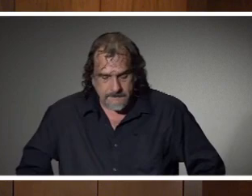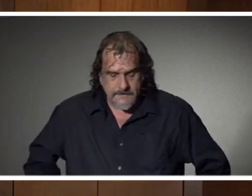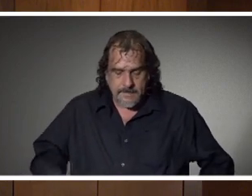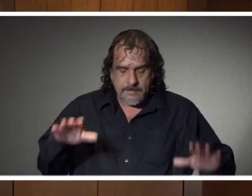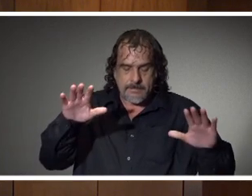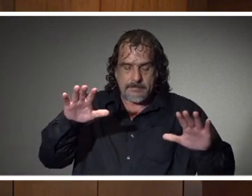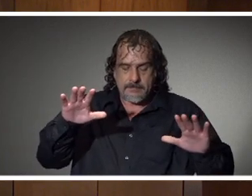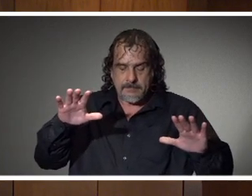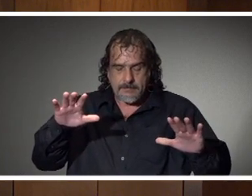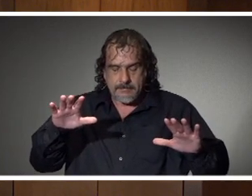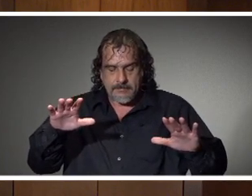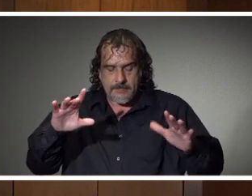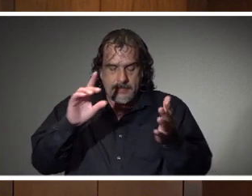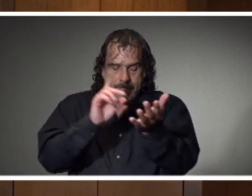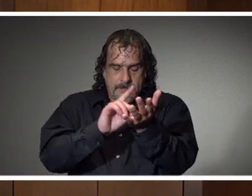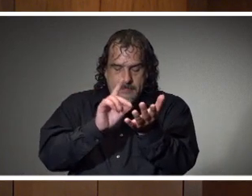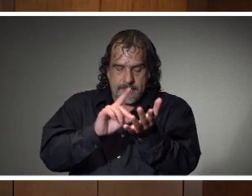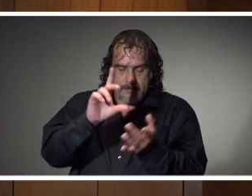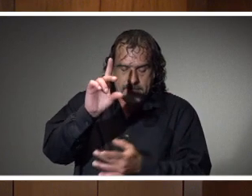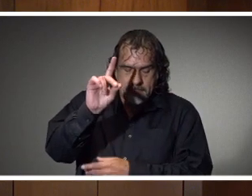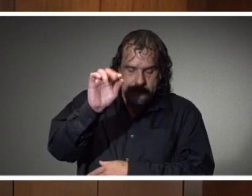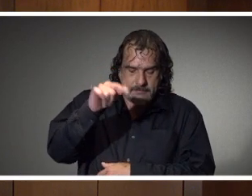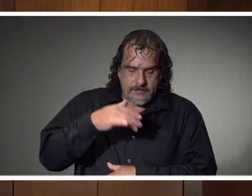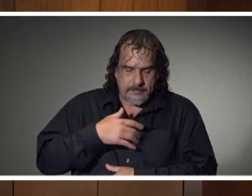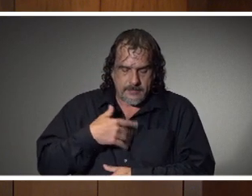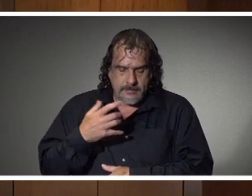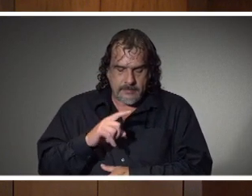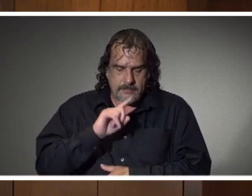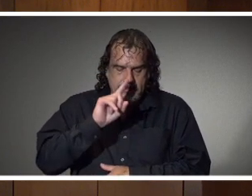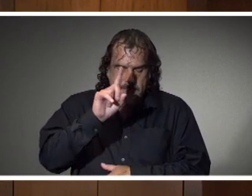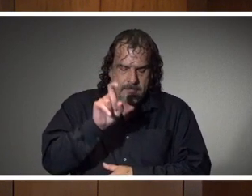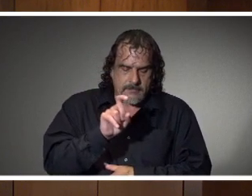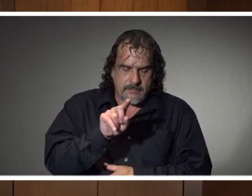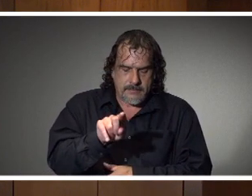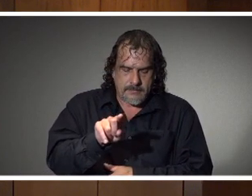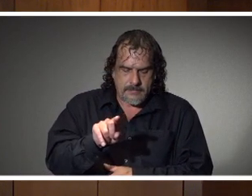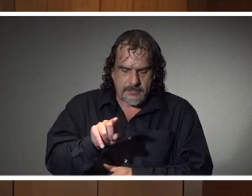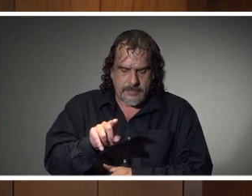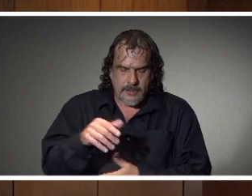Definitely. Dr. Dobbs, I wanted to ask your thoughts on the new